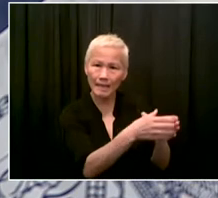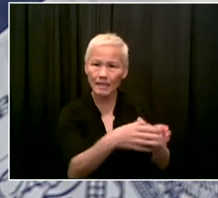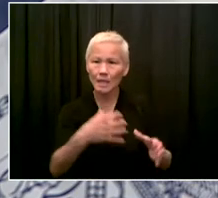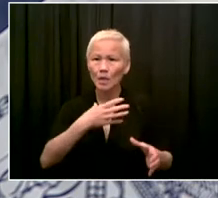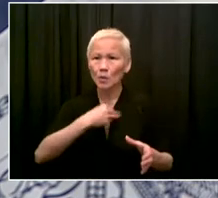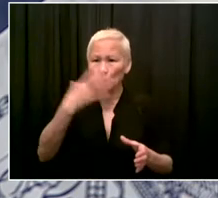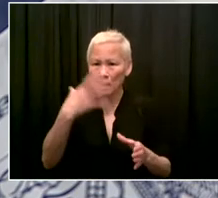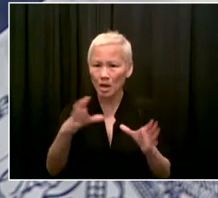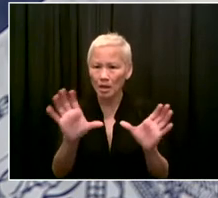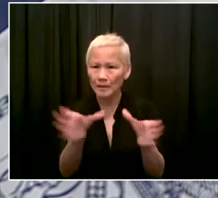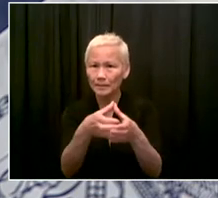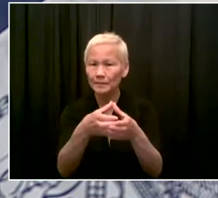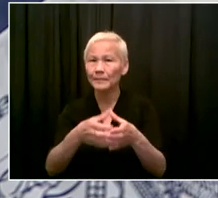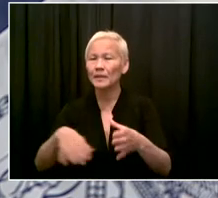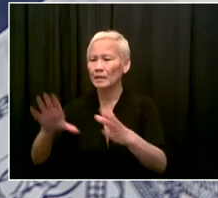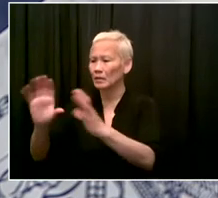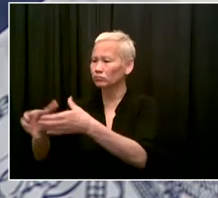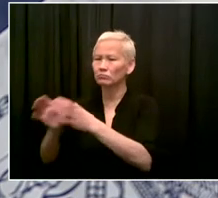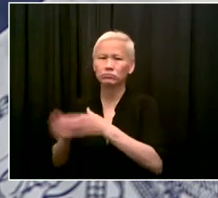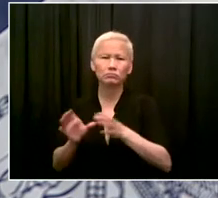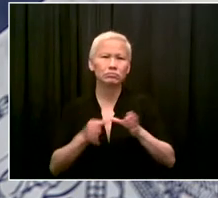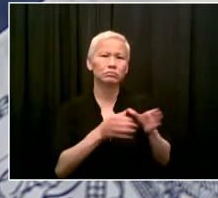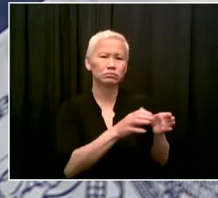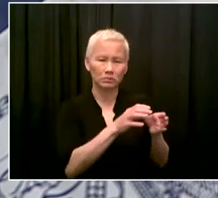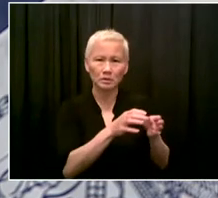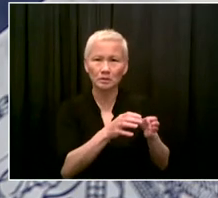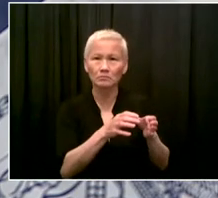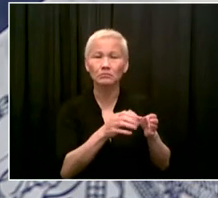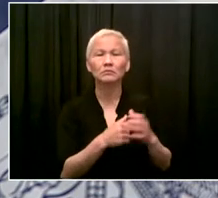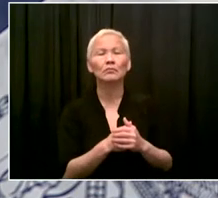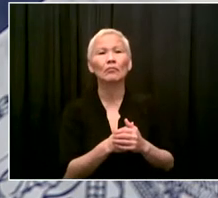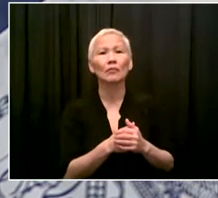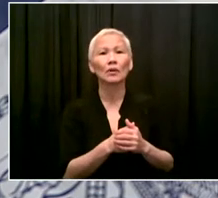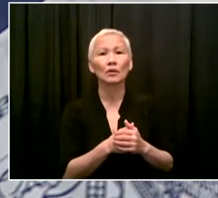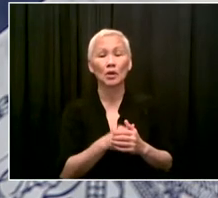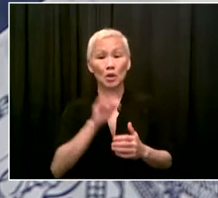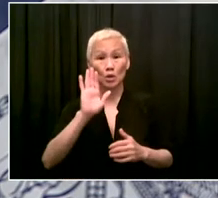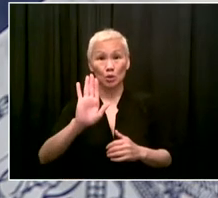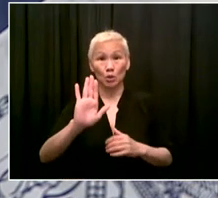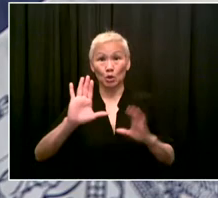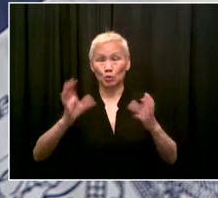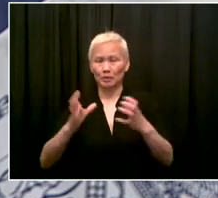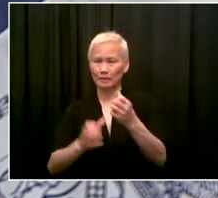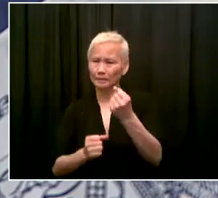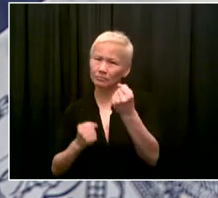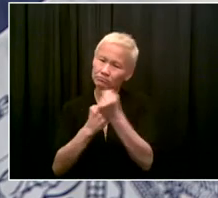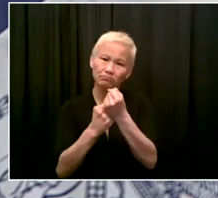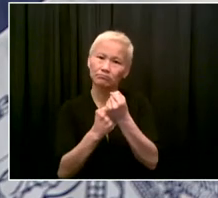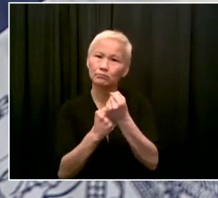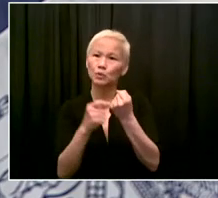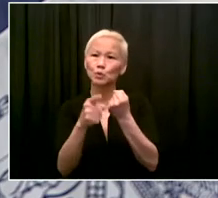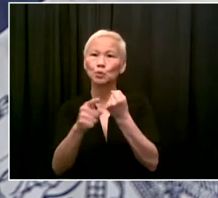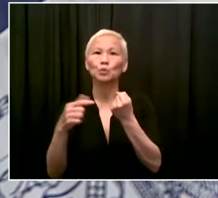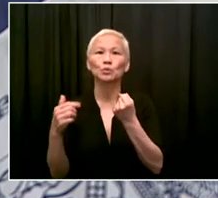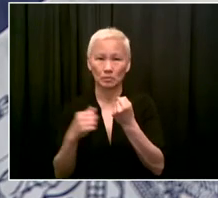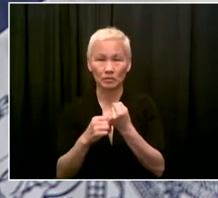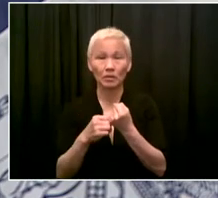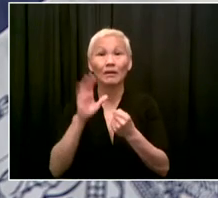do you think happened to that coalition last night? Did you see that coalition going to any particular candidate or,